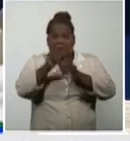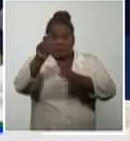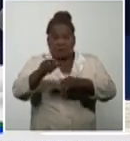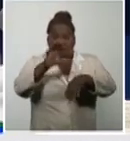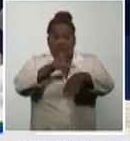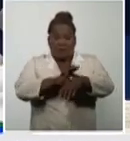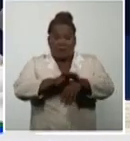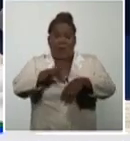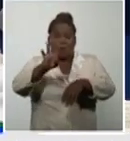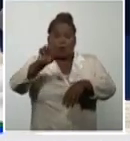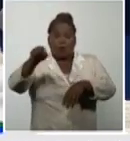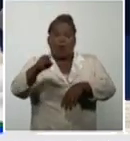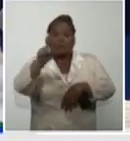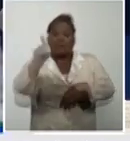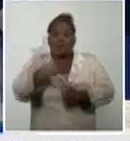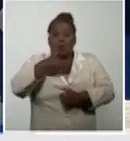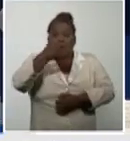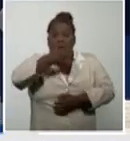4.19%.